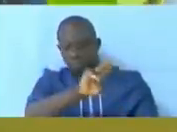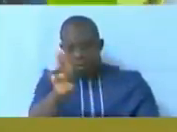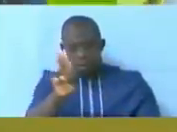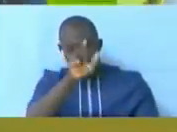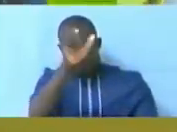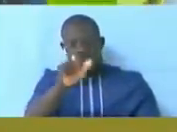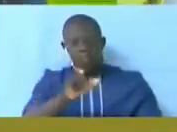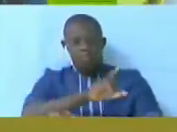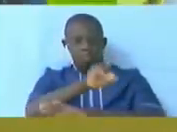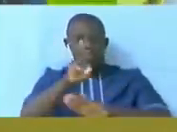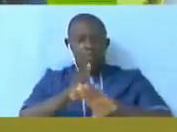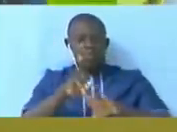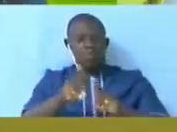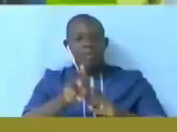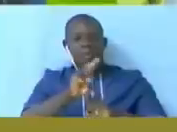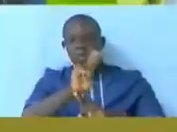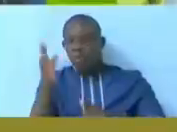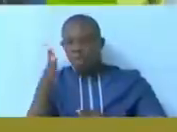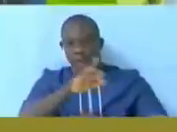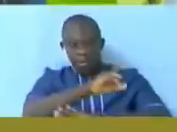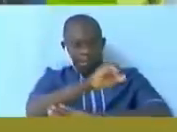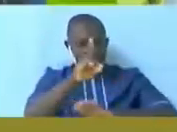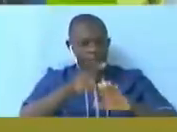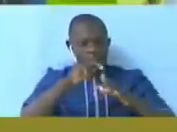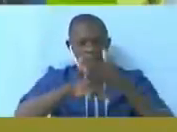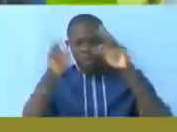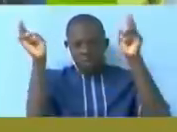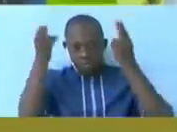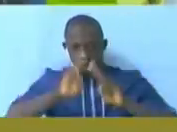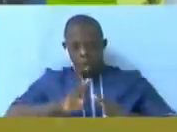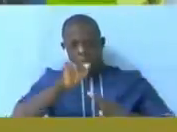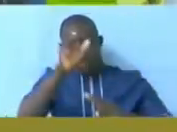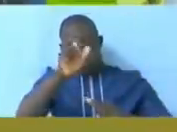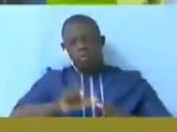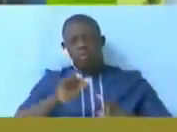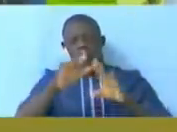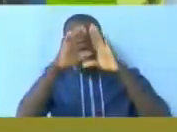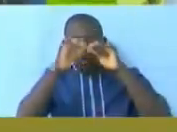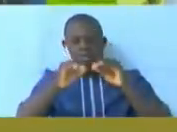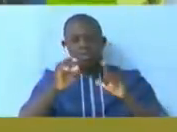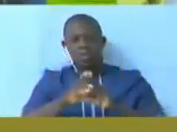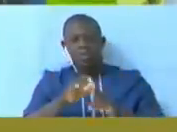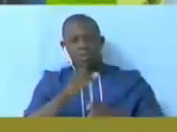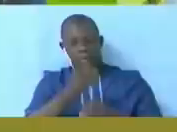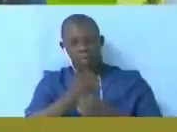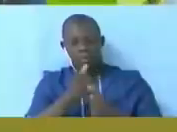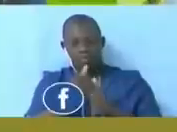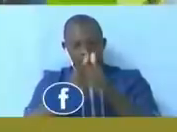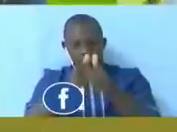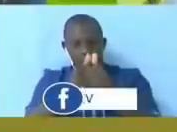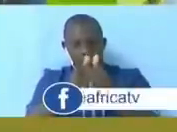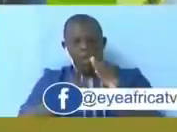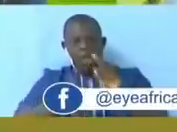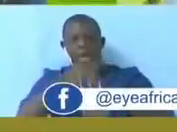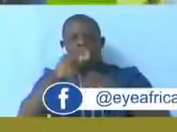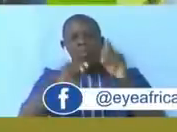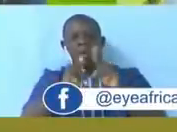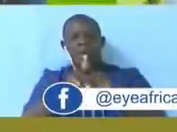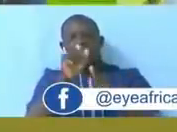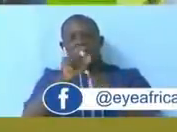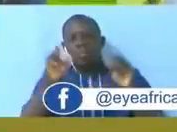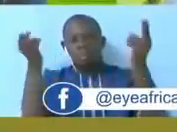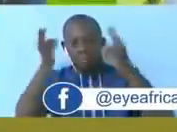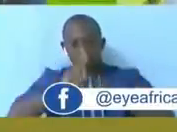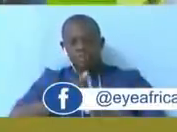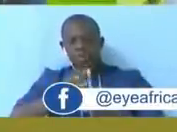kira killing. Not anywhere in the judiciary. Kiti bunda njio handi kira killing file o njio manje. Made a personal follow up on this with the judge advocate. Yeah,